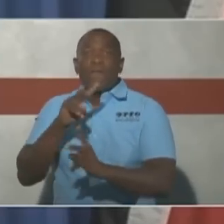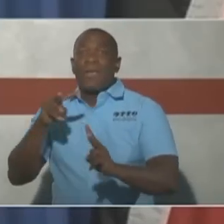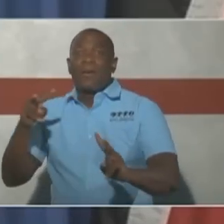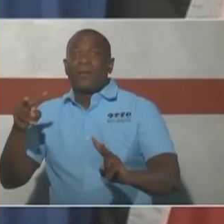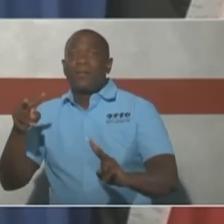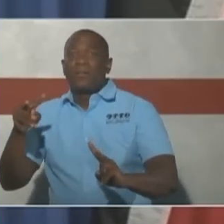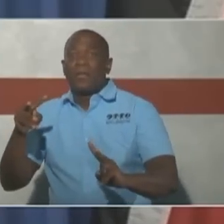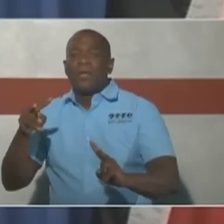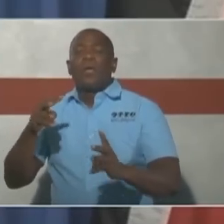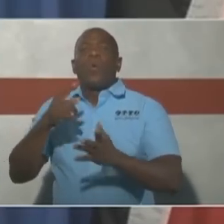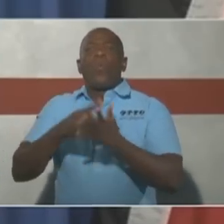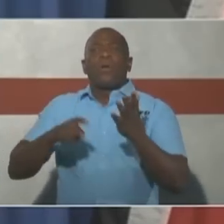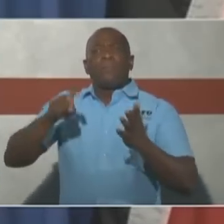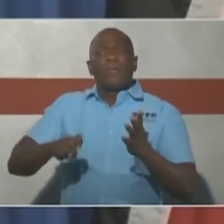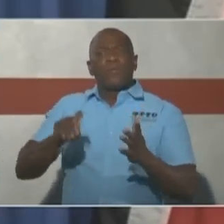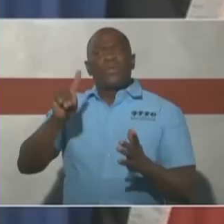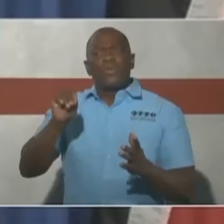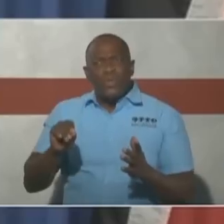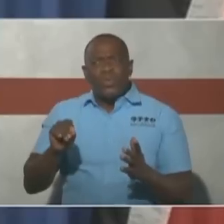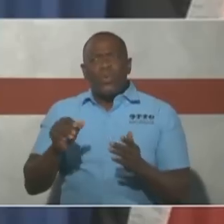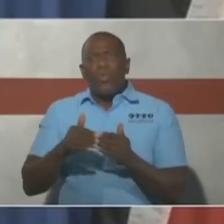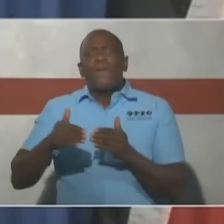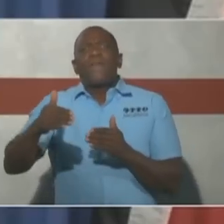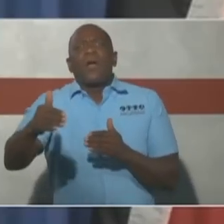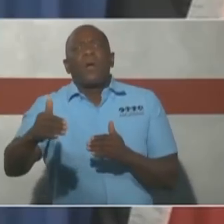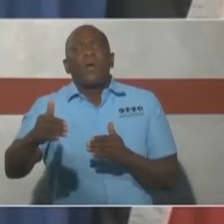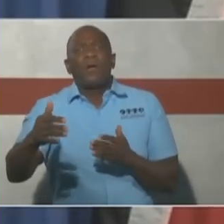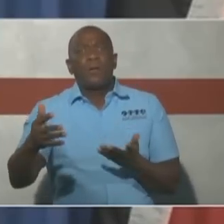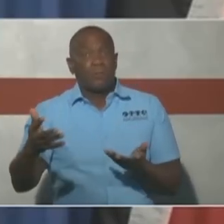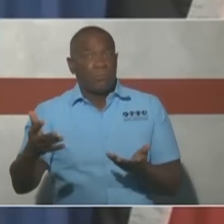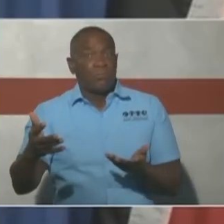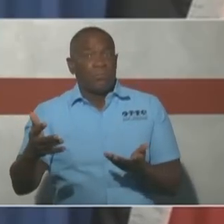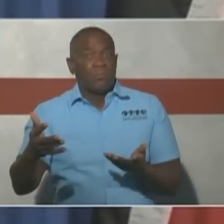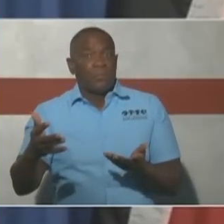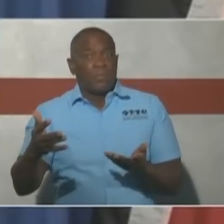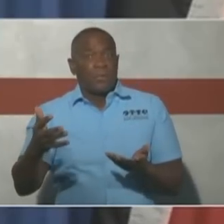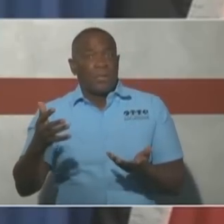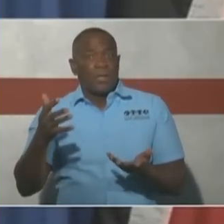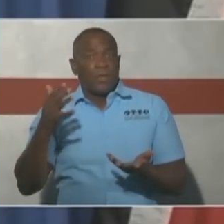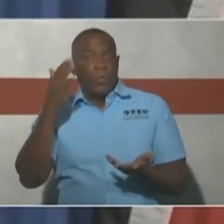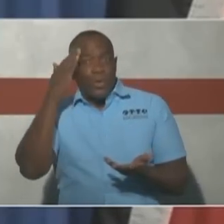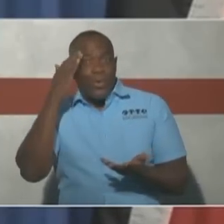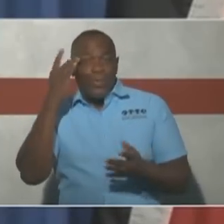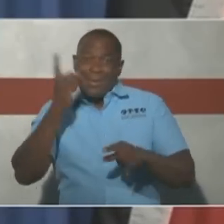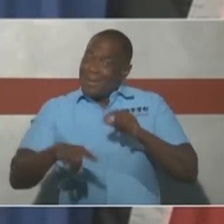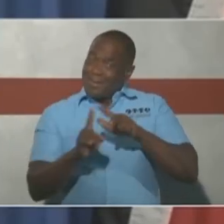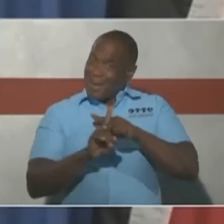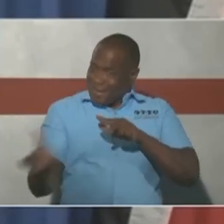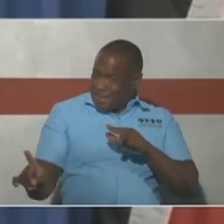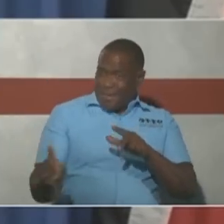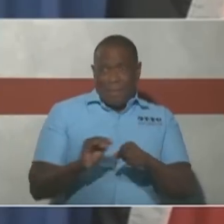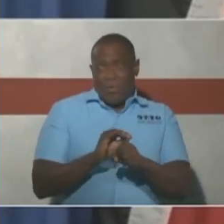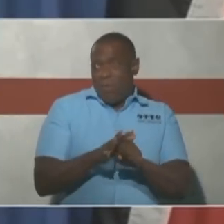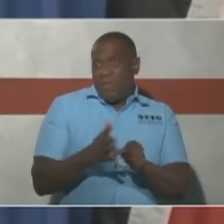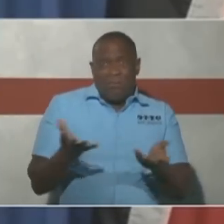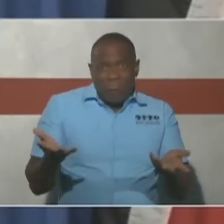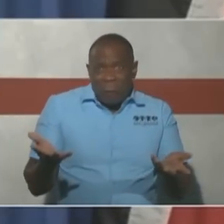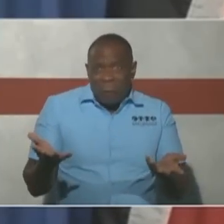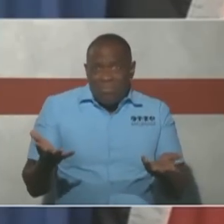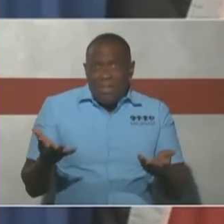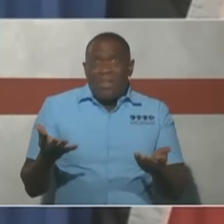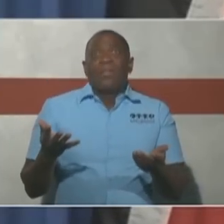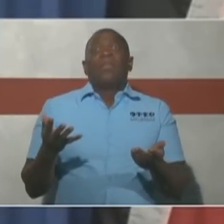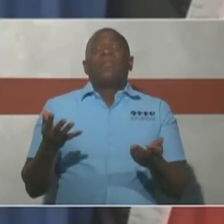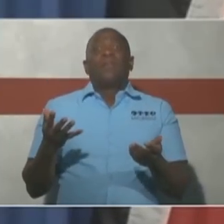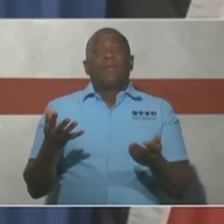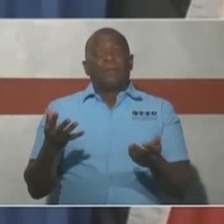even as we are saying now that with the new variant, and the world is saying, WHO and other countries,